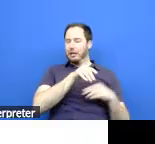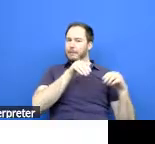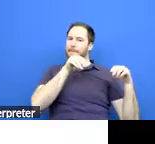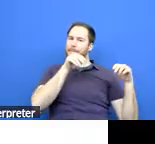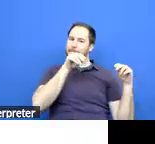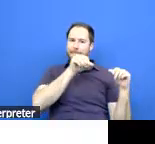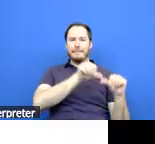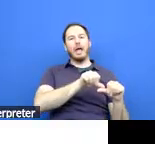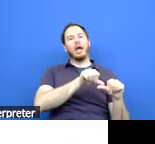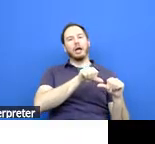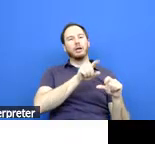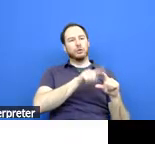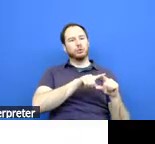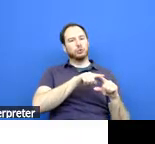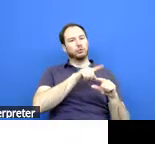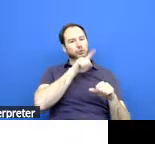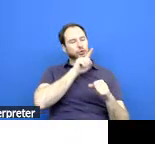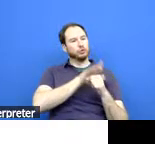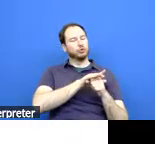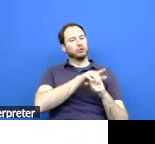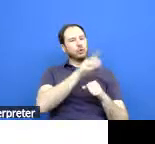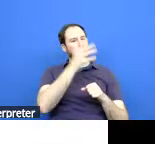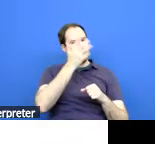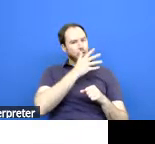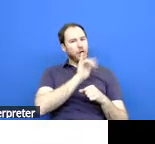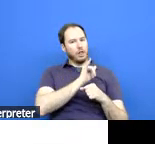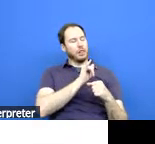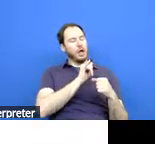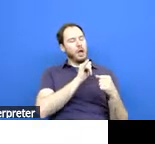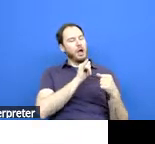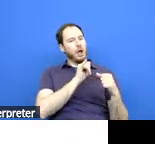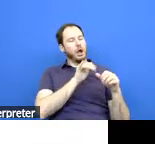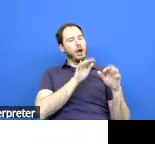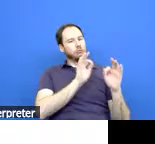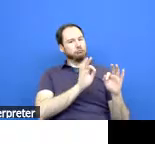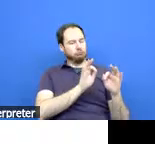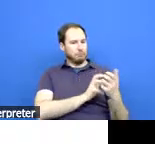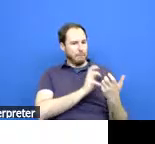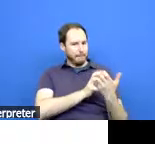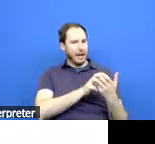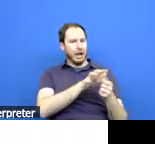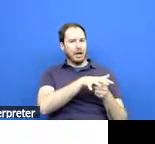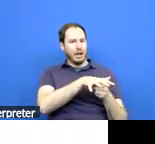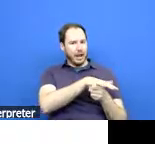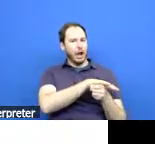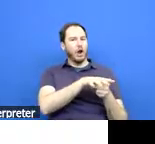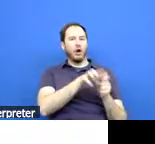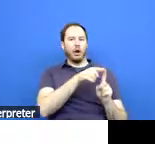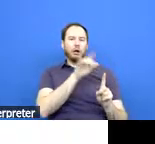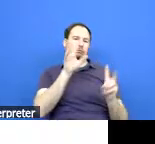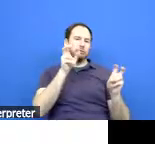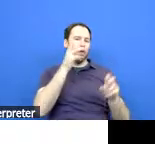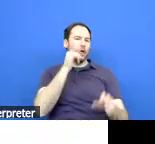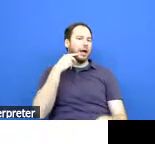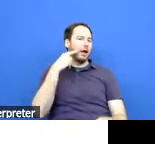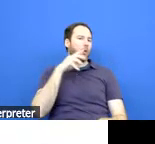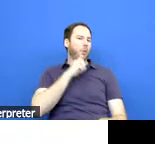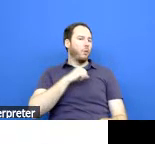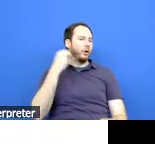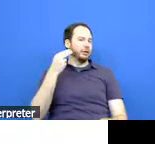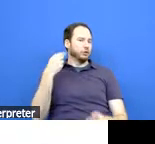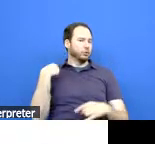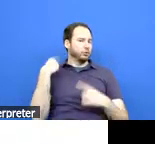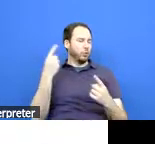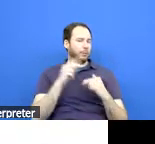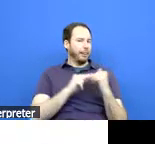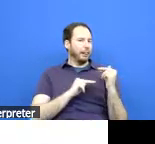that same kind of thing to make them look like buildings that could be from that historical period. So that was